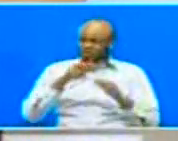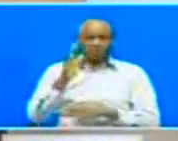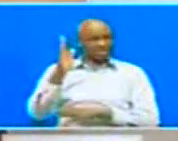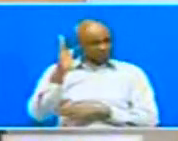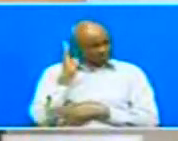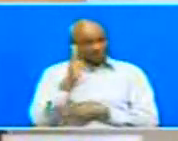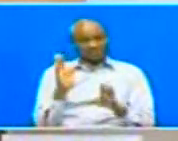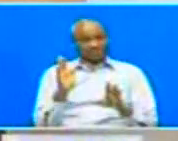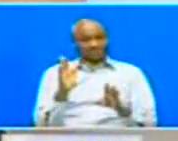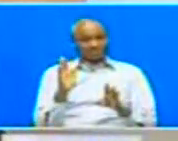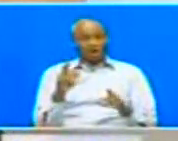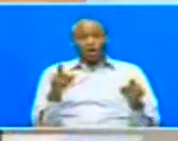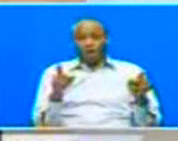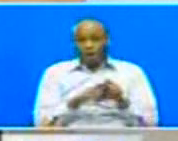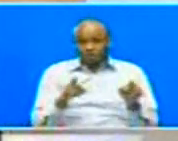national interest. Let me also say this.